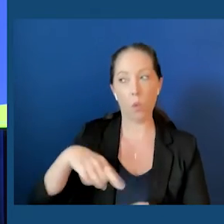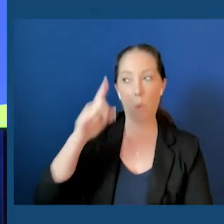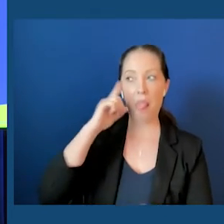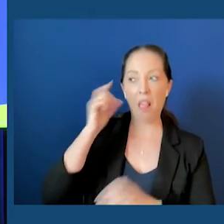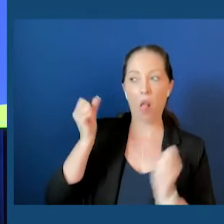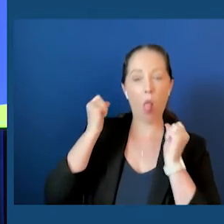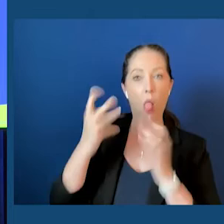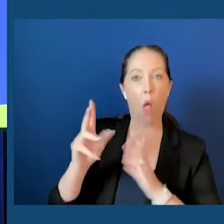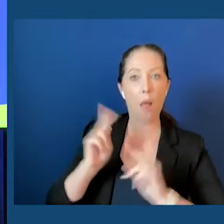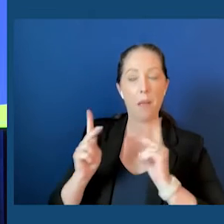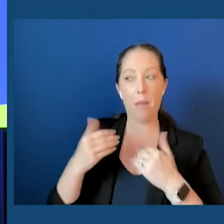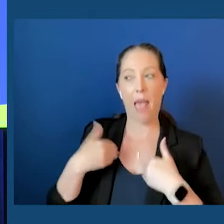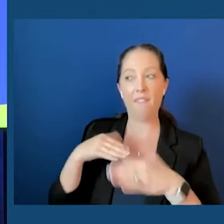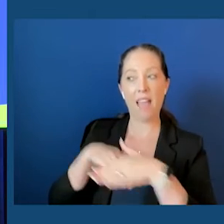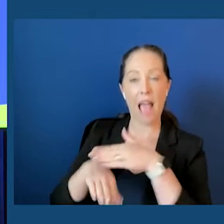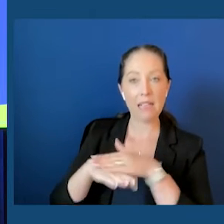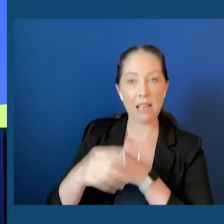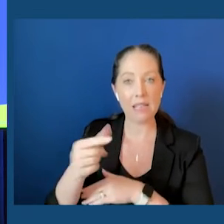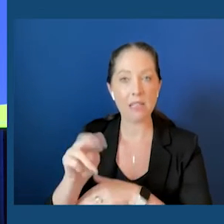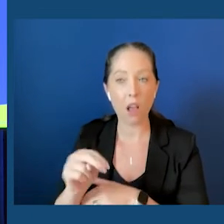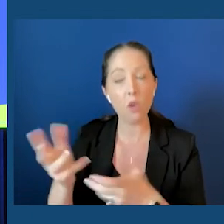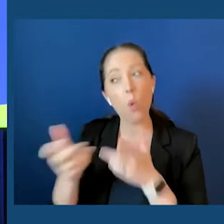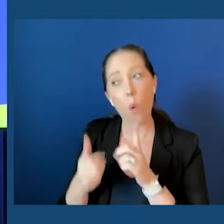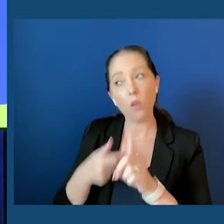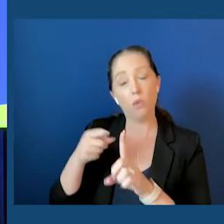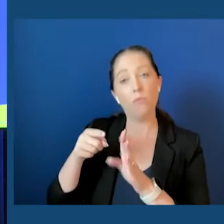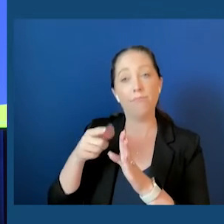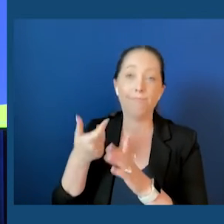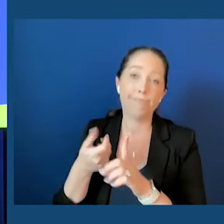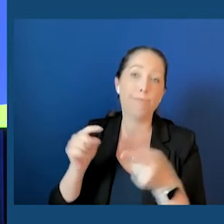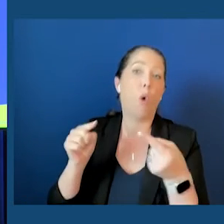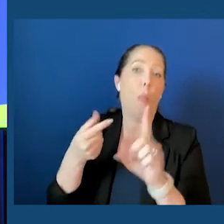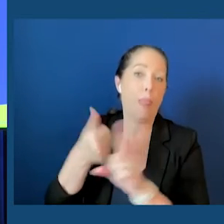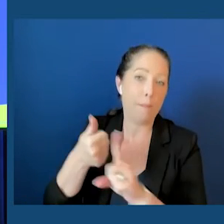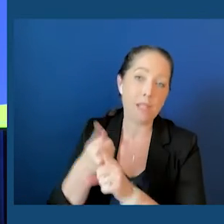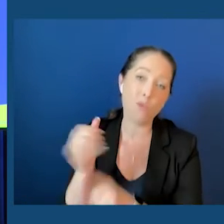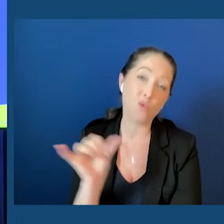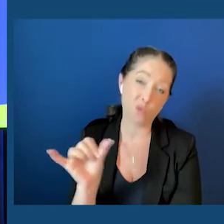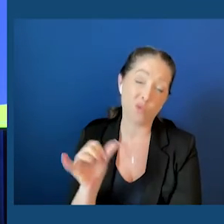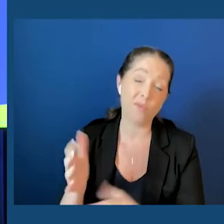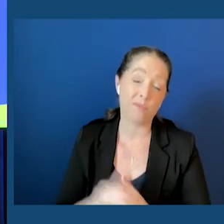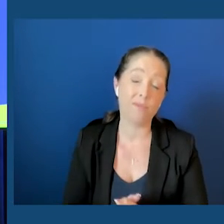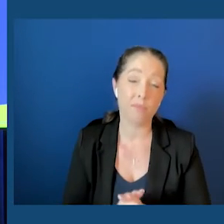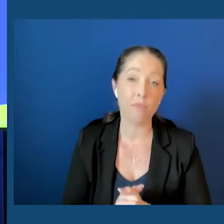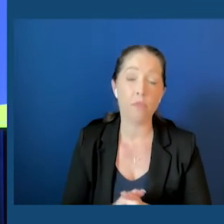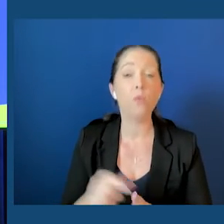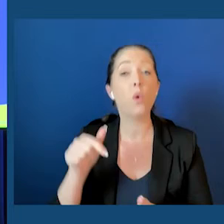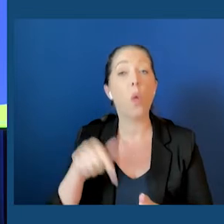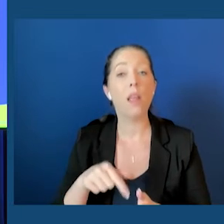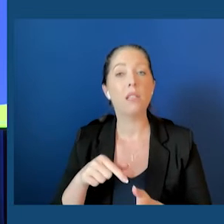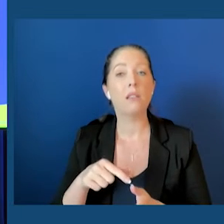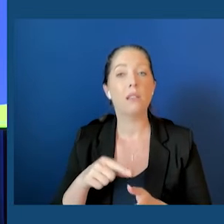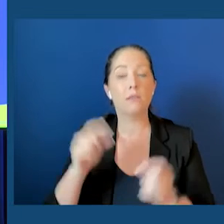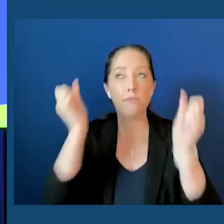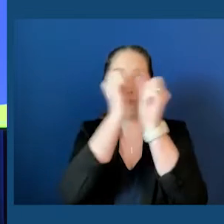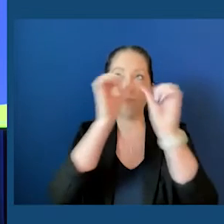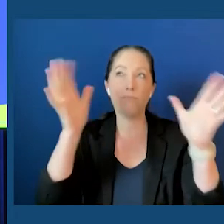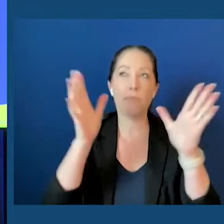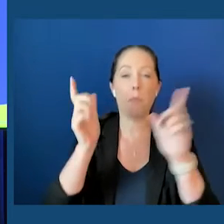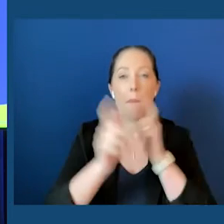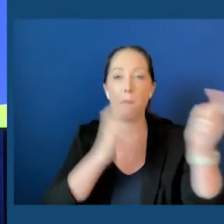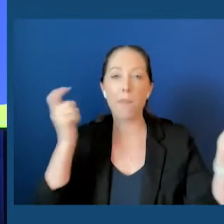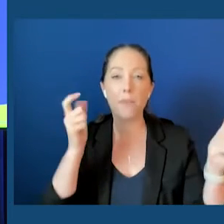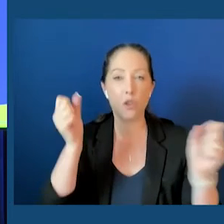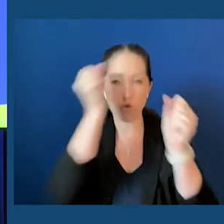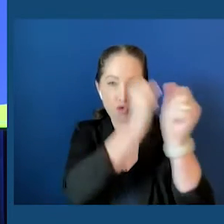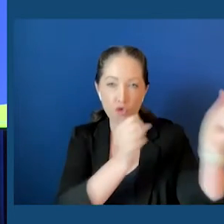to guns who also want to harm themselves. So certainly, this is a global strategy for us, not just limited to certainly